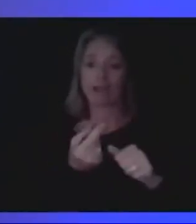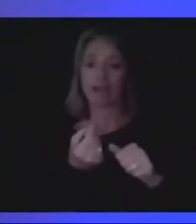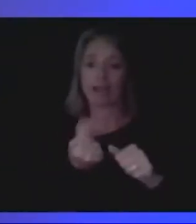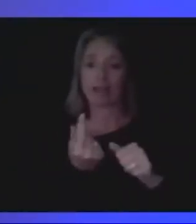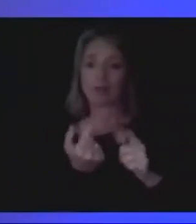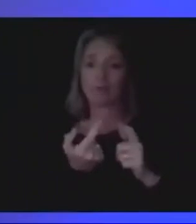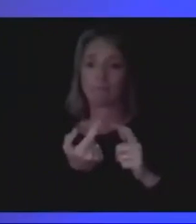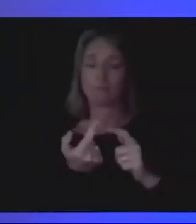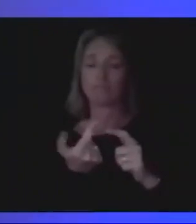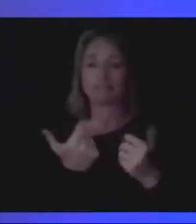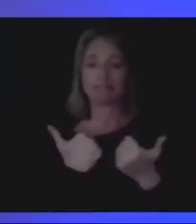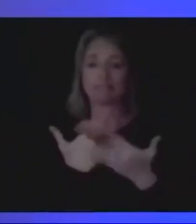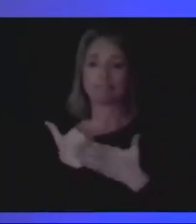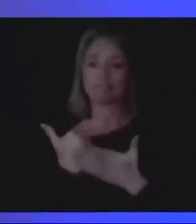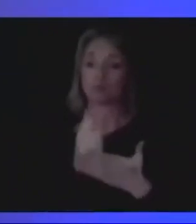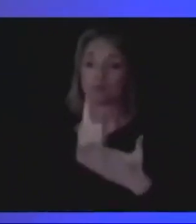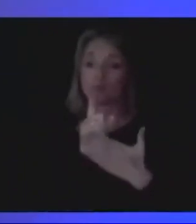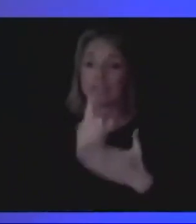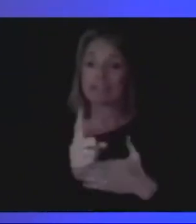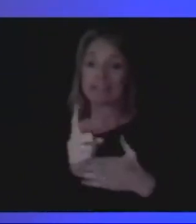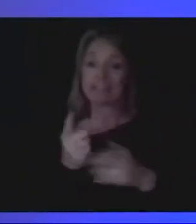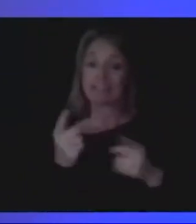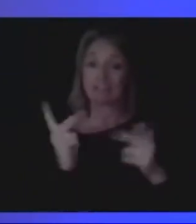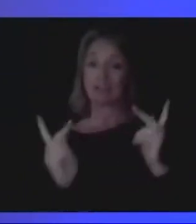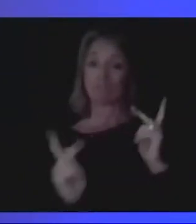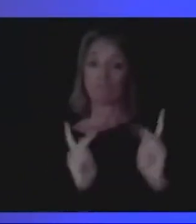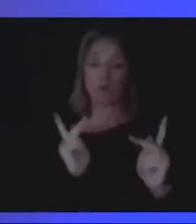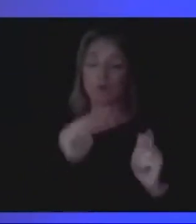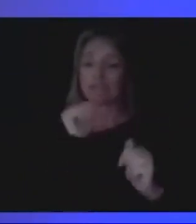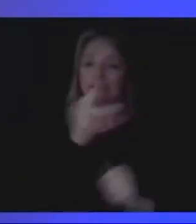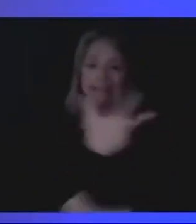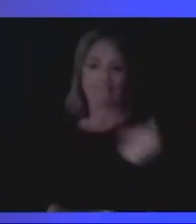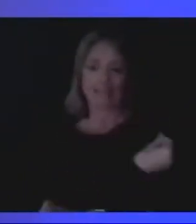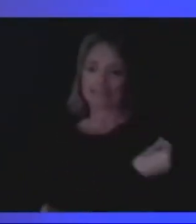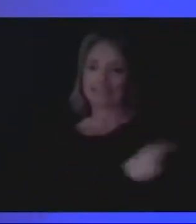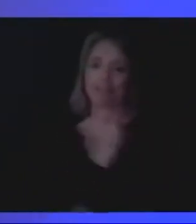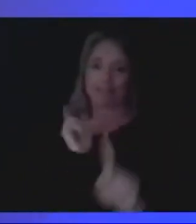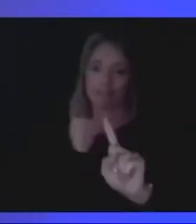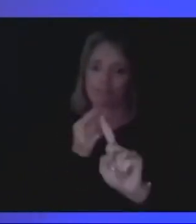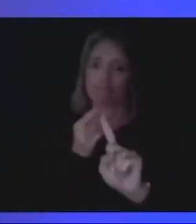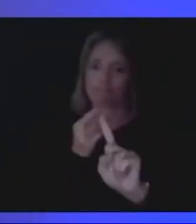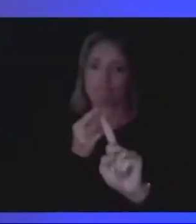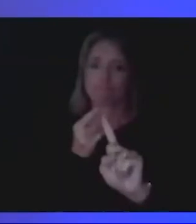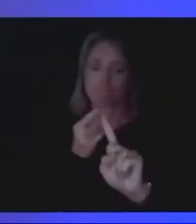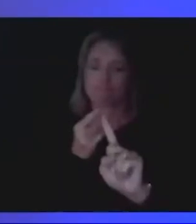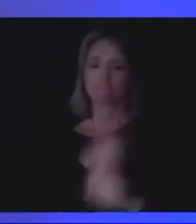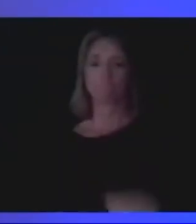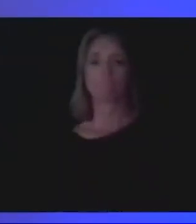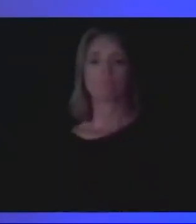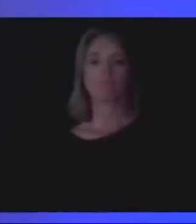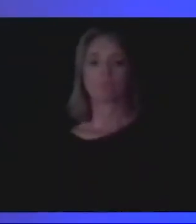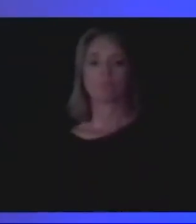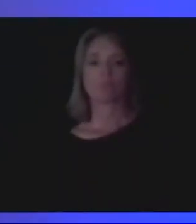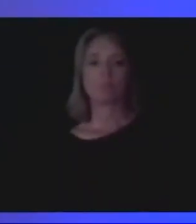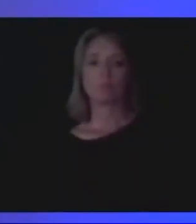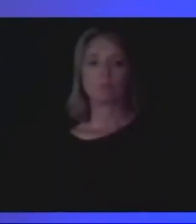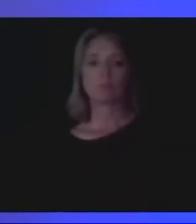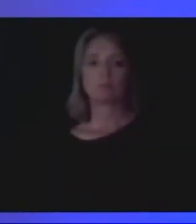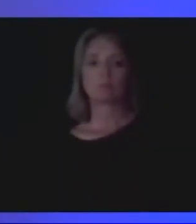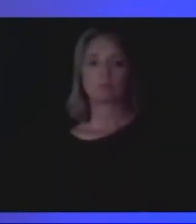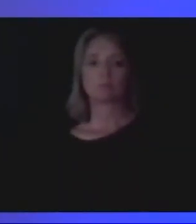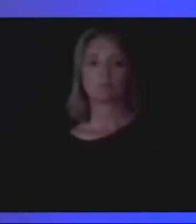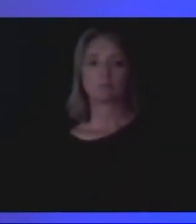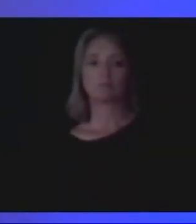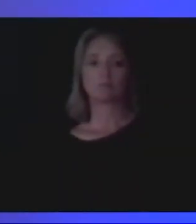this problem is folks not getting vaccinated. And I looked at our hours of when we're on high volume of